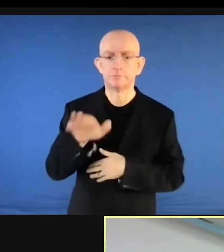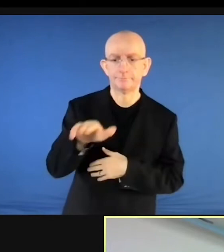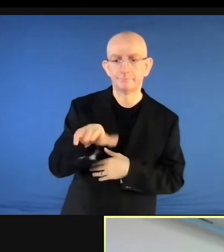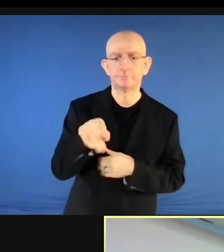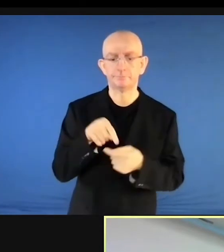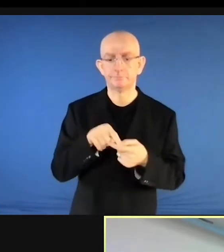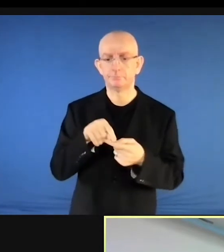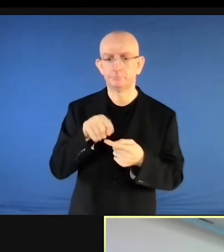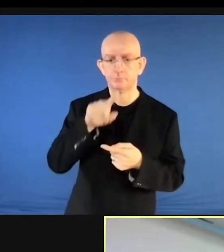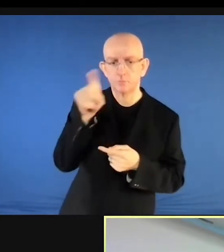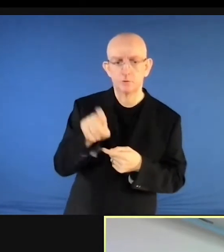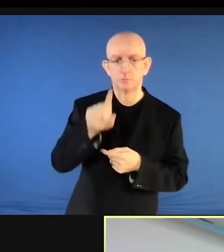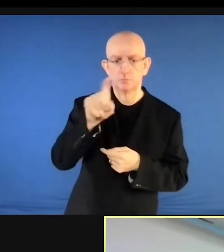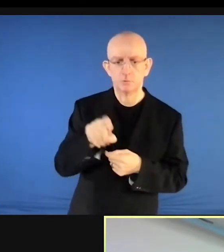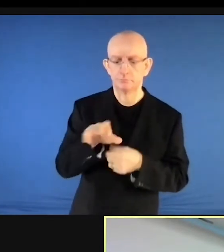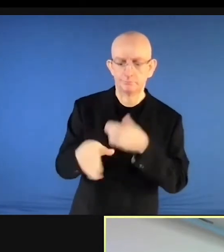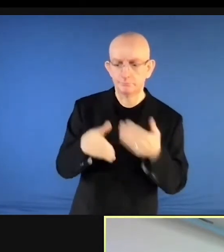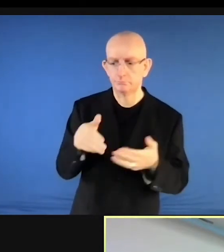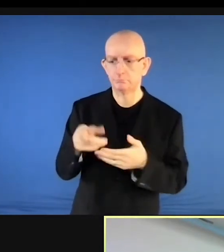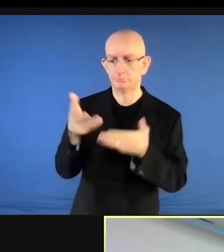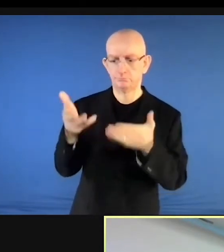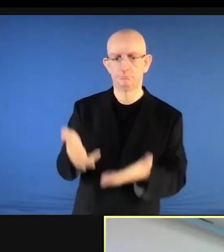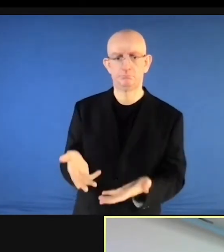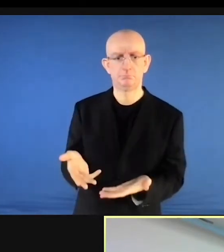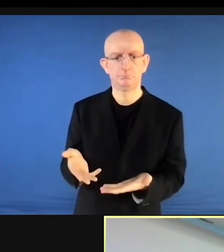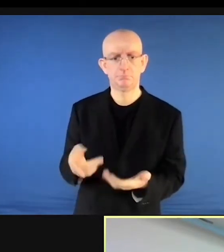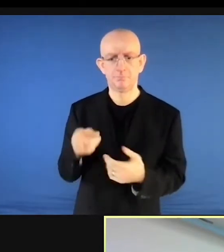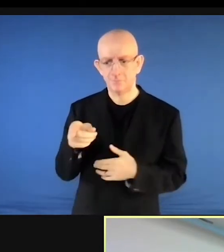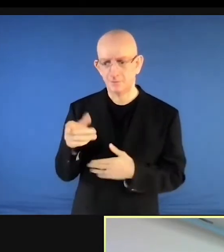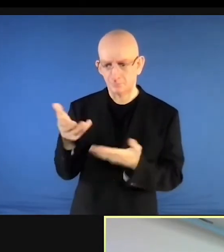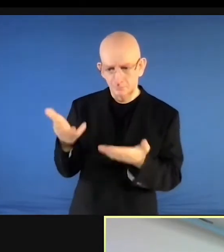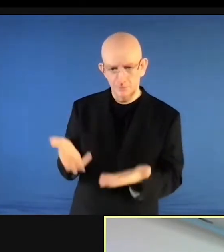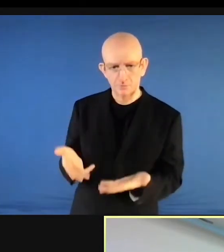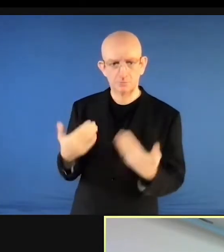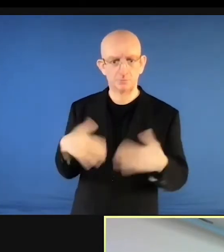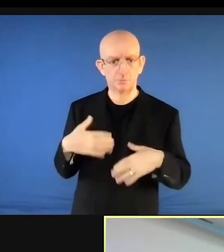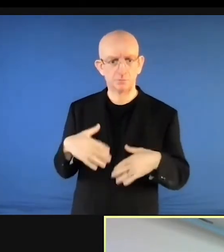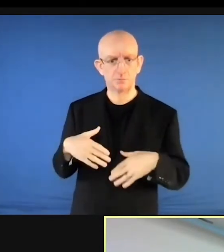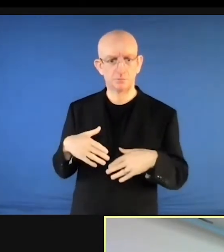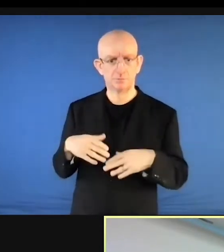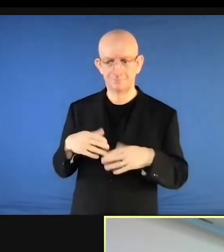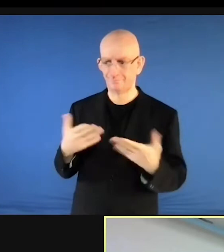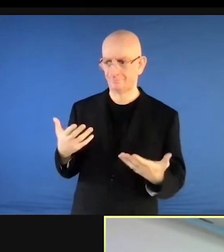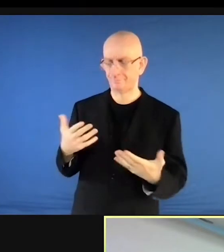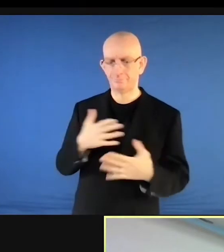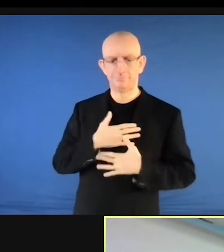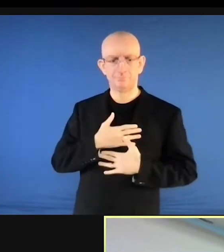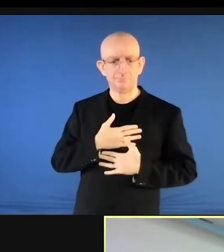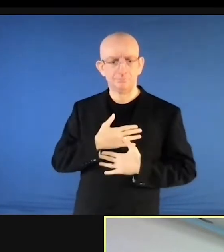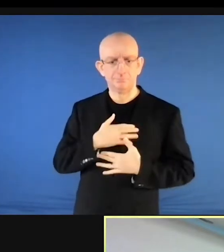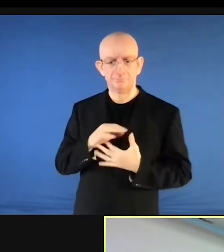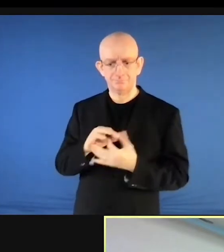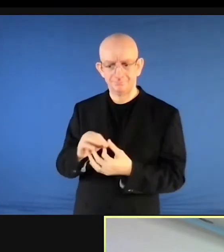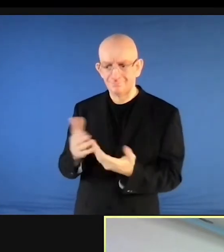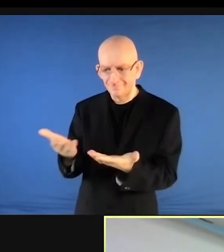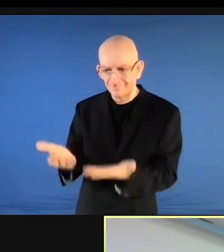research, especially because basically they tend to